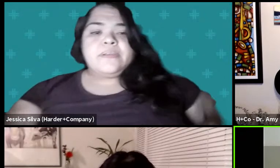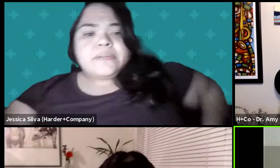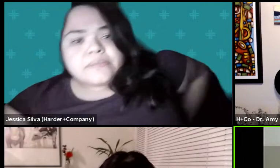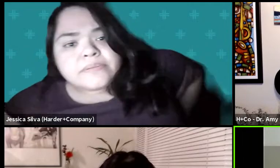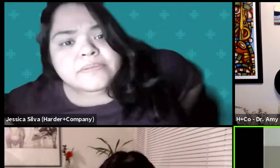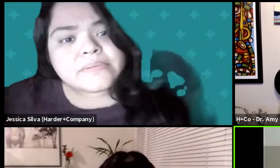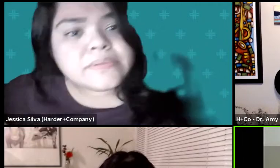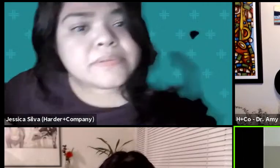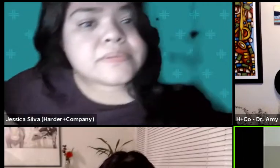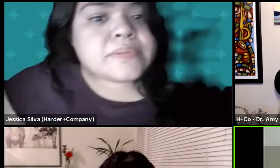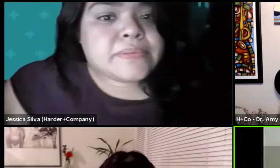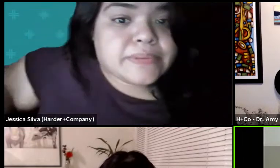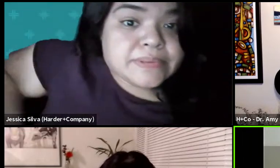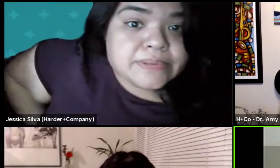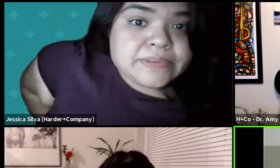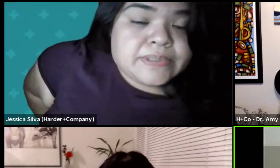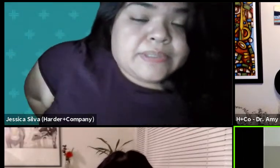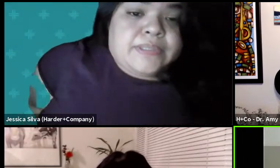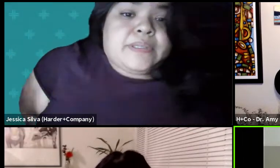so.